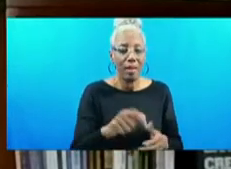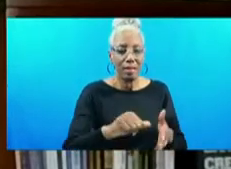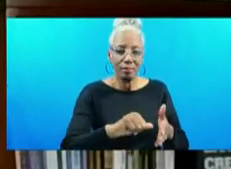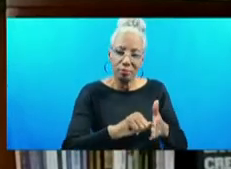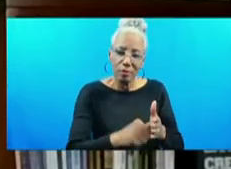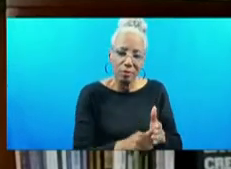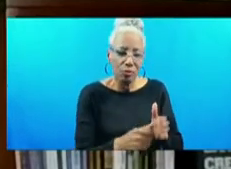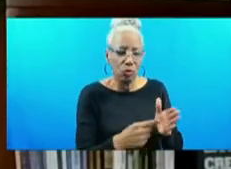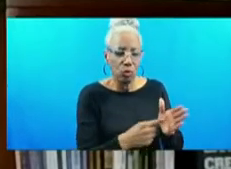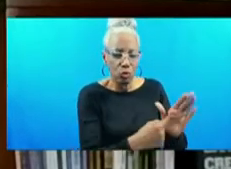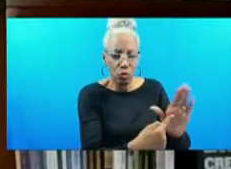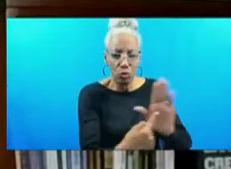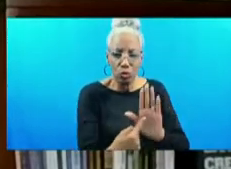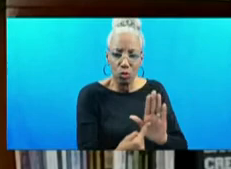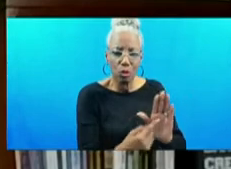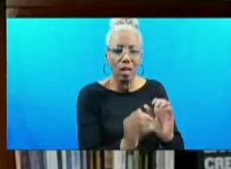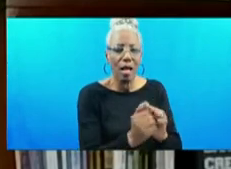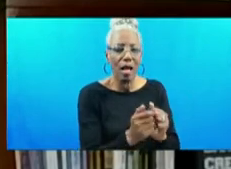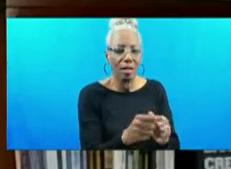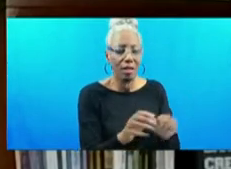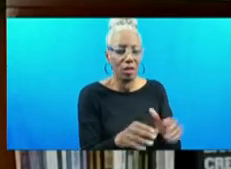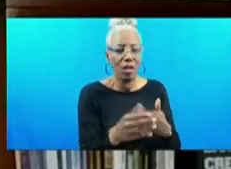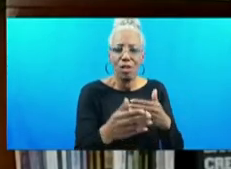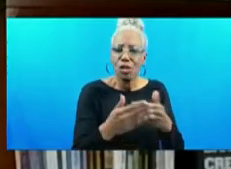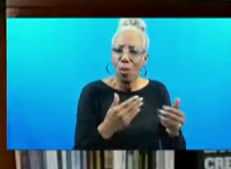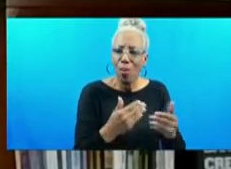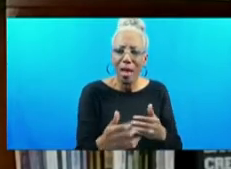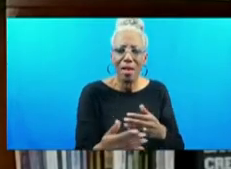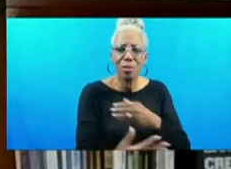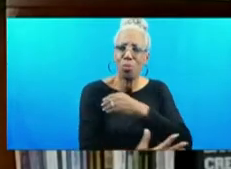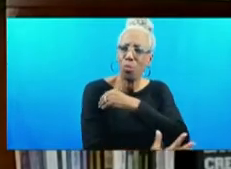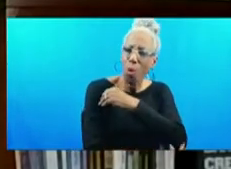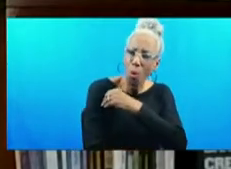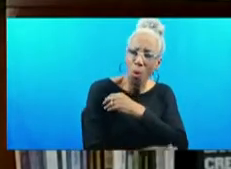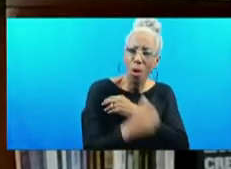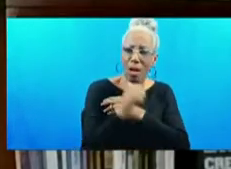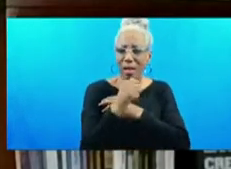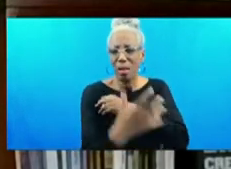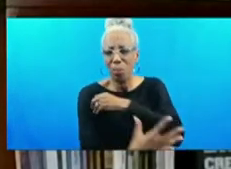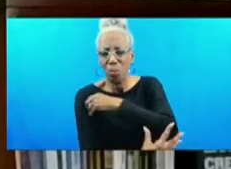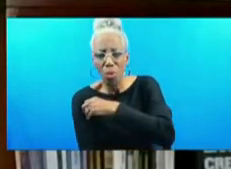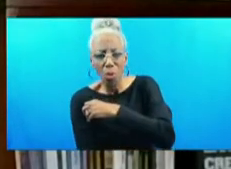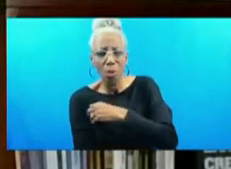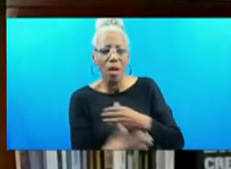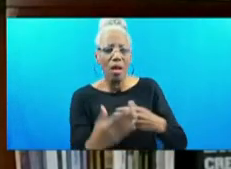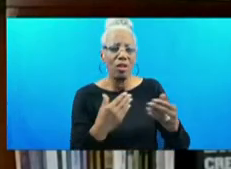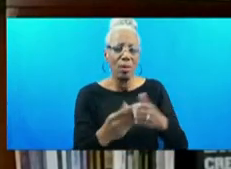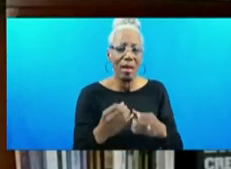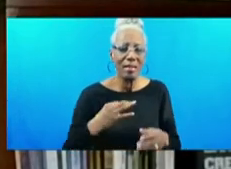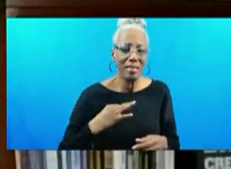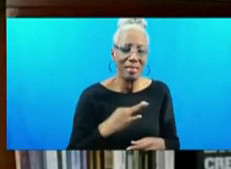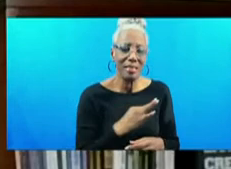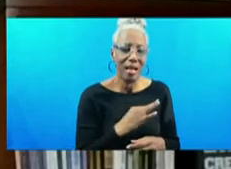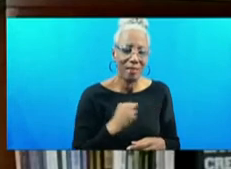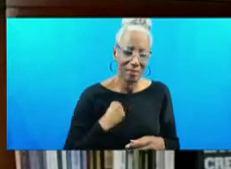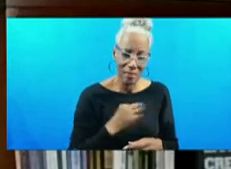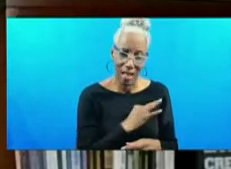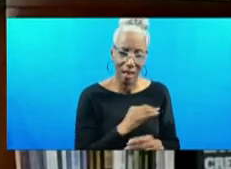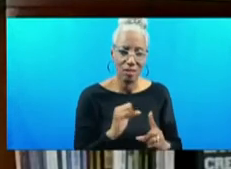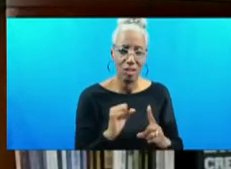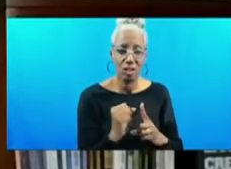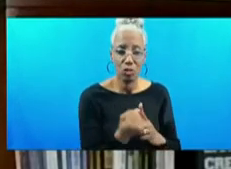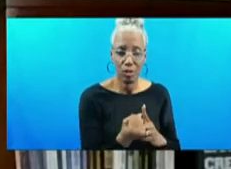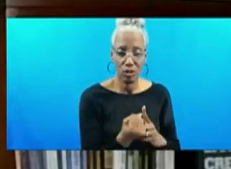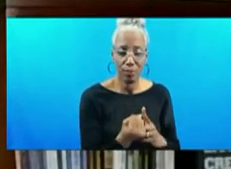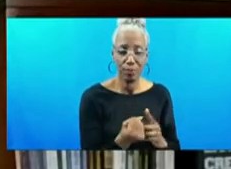level, regardless of different staffing situations, so that that can tell the story of exactly how it can be done. Based